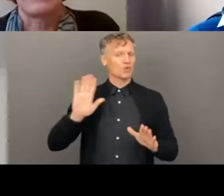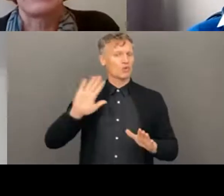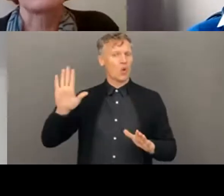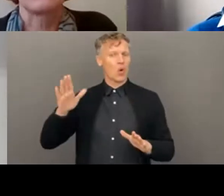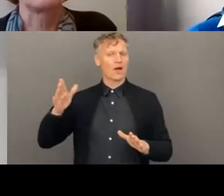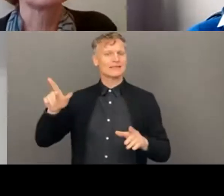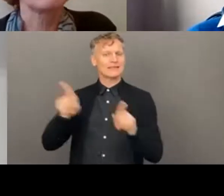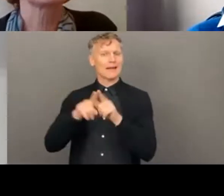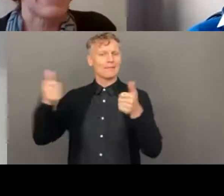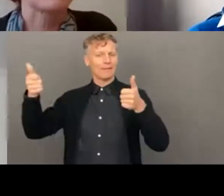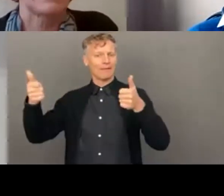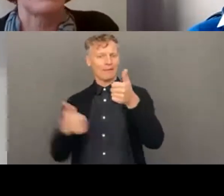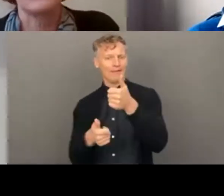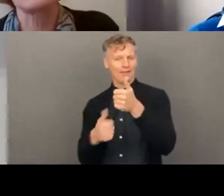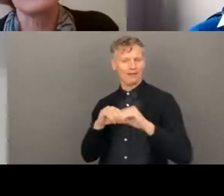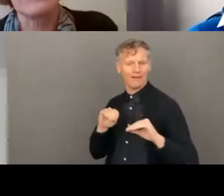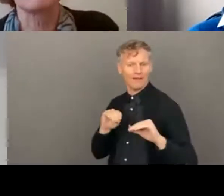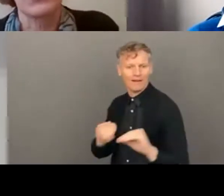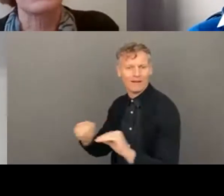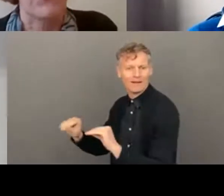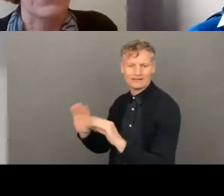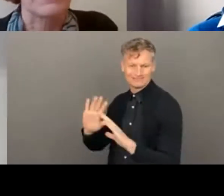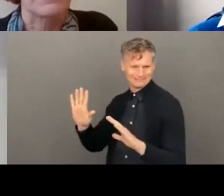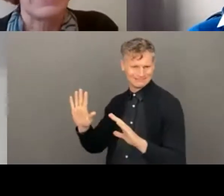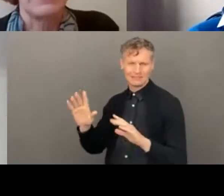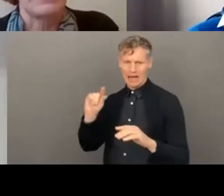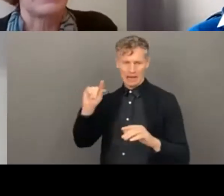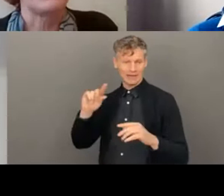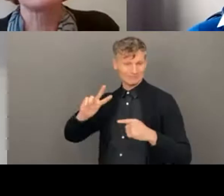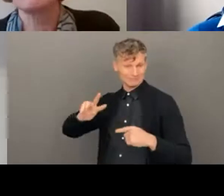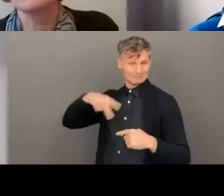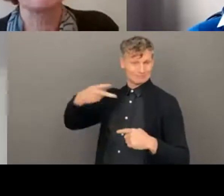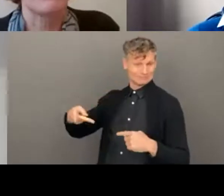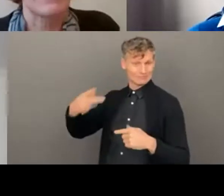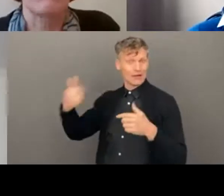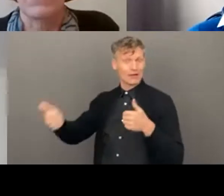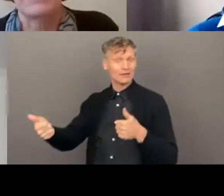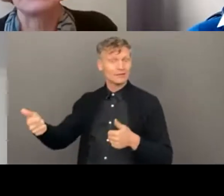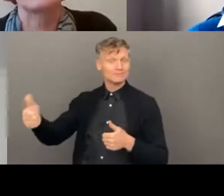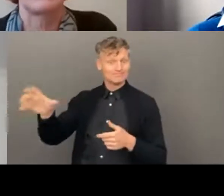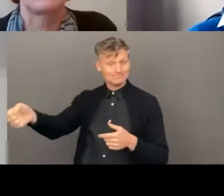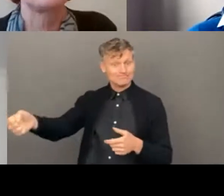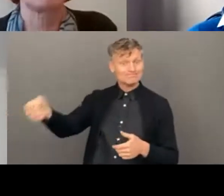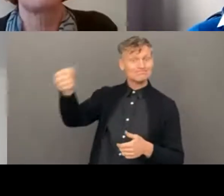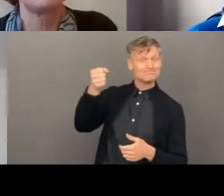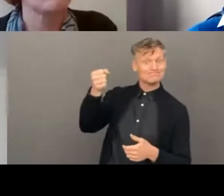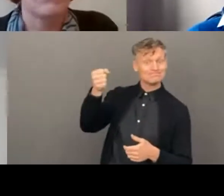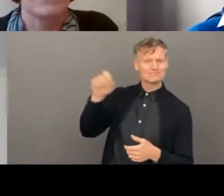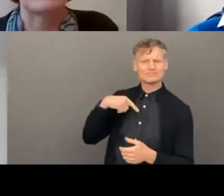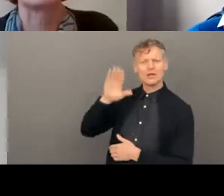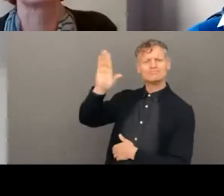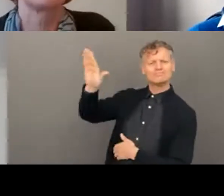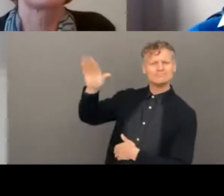questions, and start acting. I think that is very important. It's not just black and white. There are